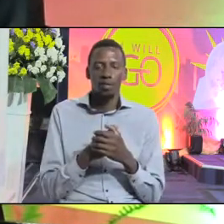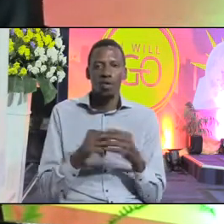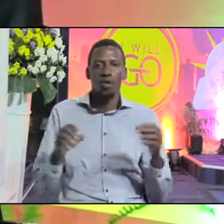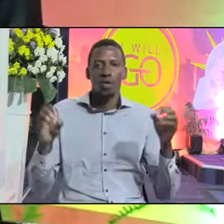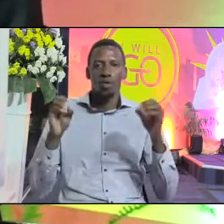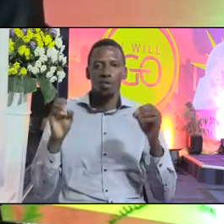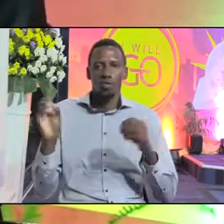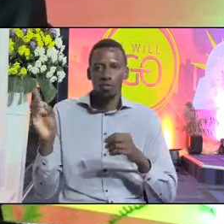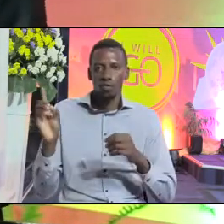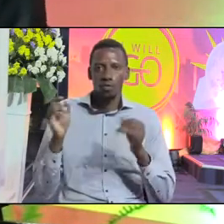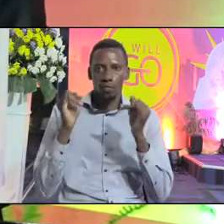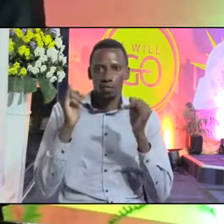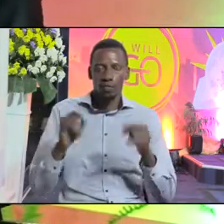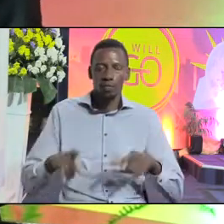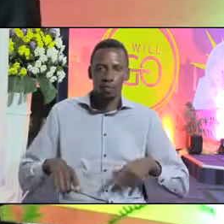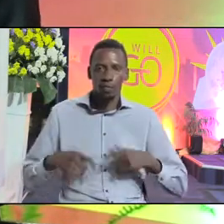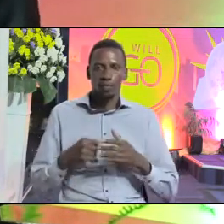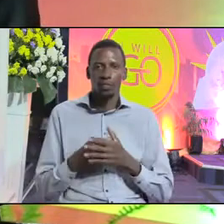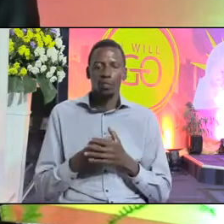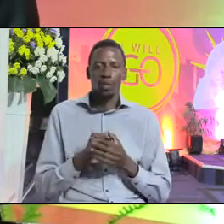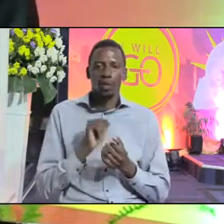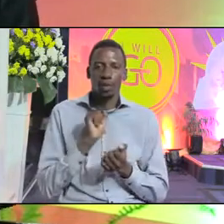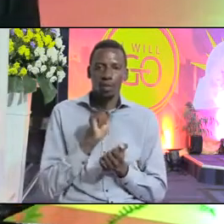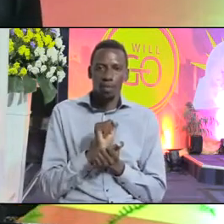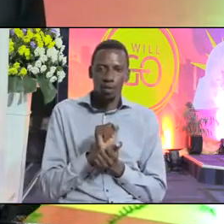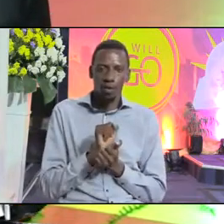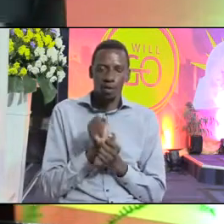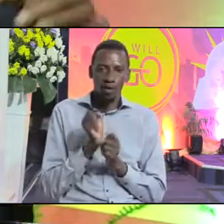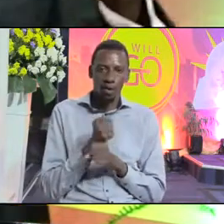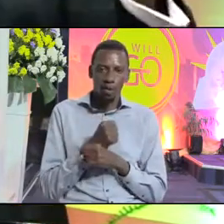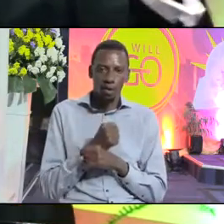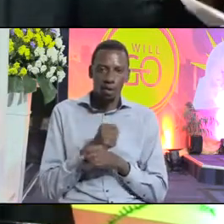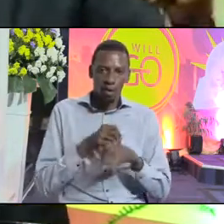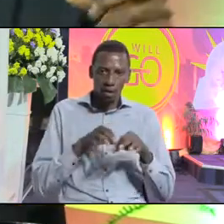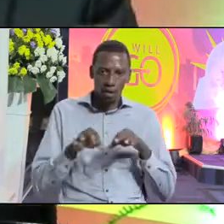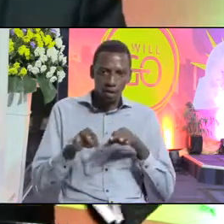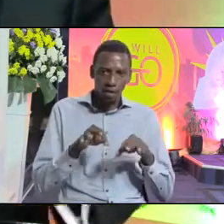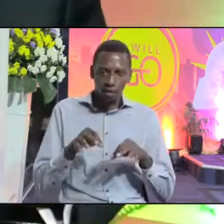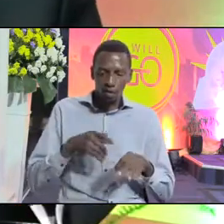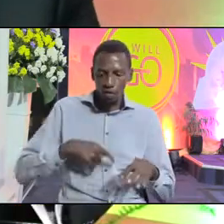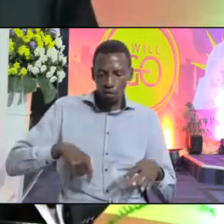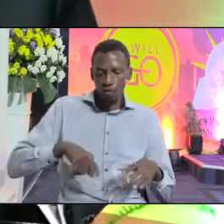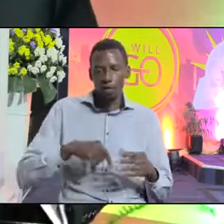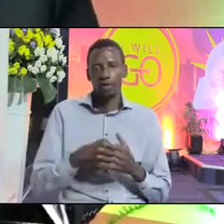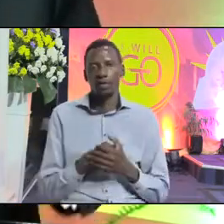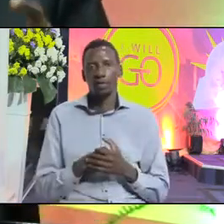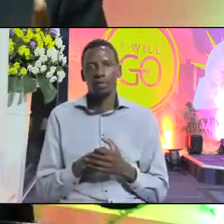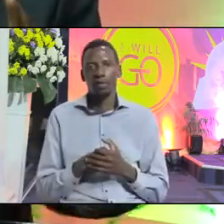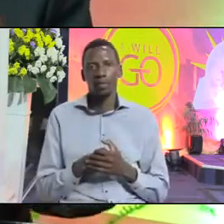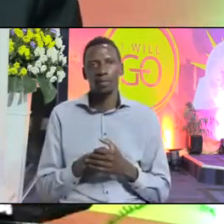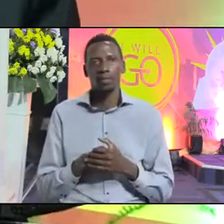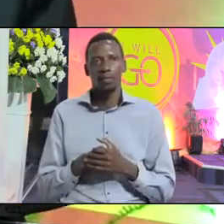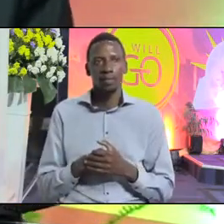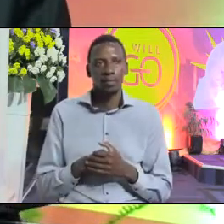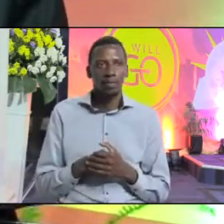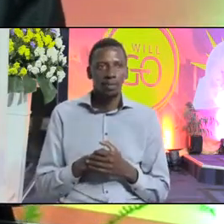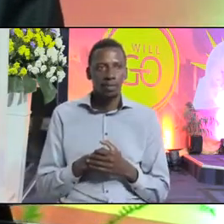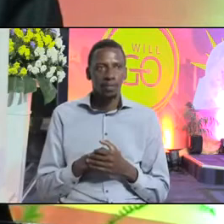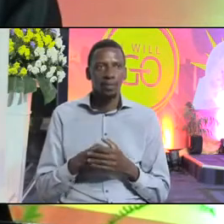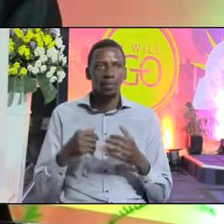Life. Paul's making a definition of us. There's